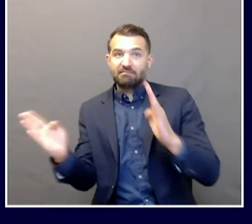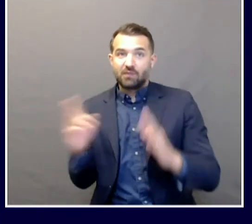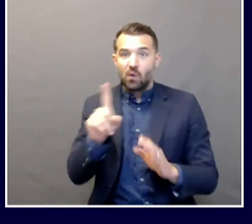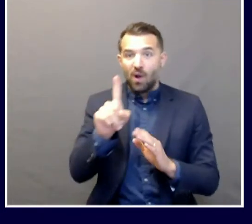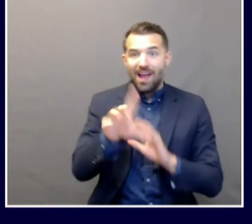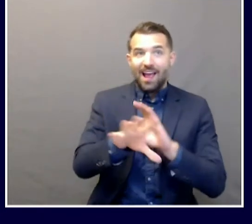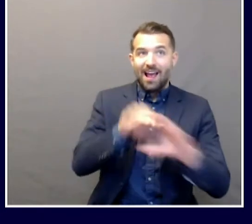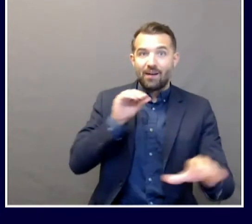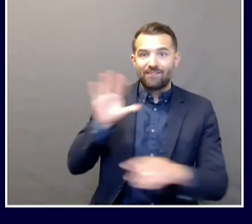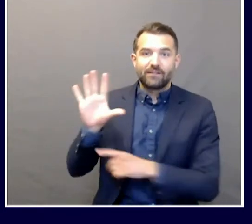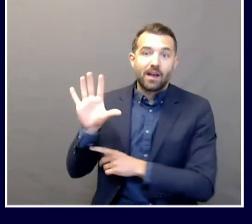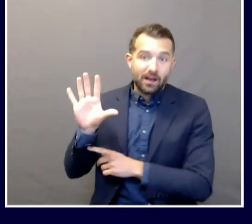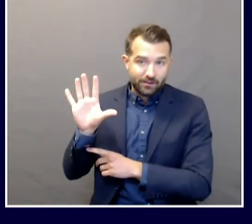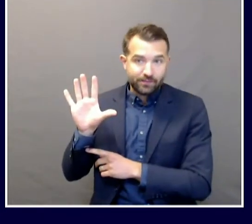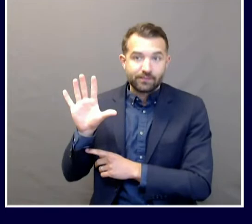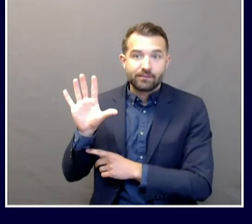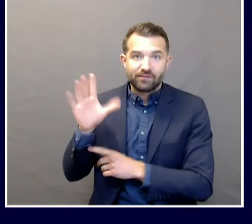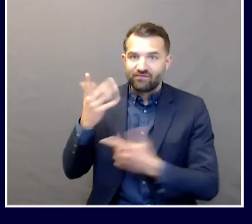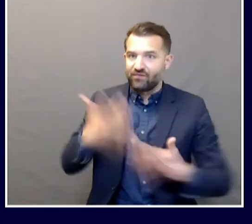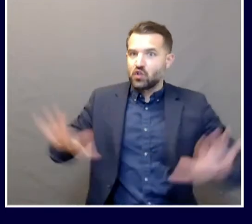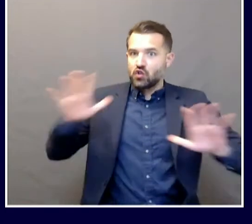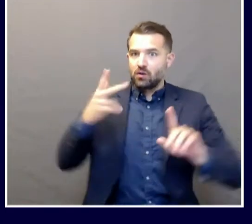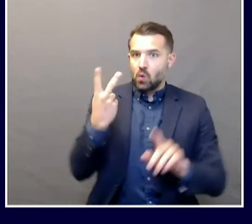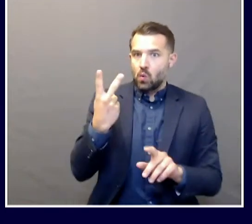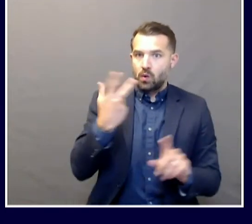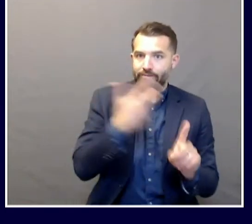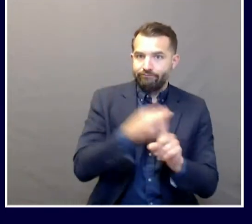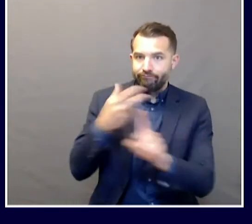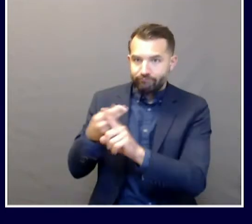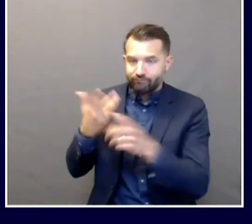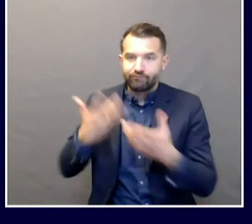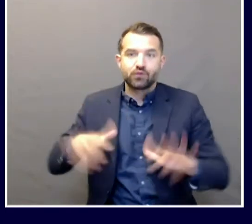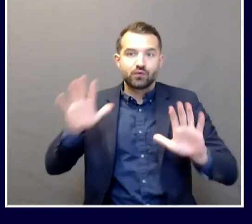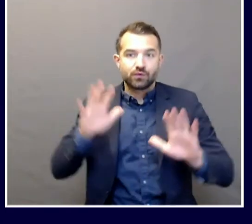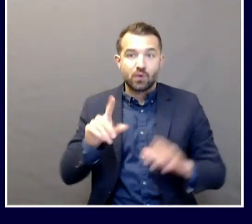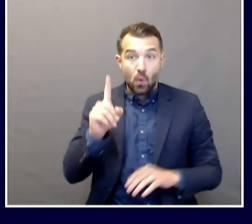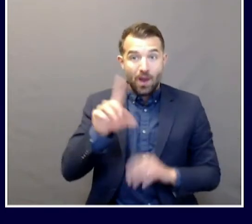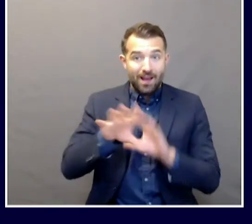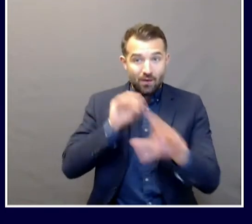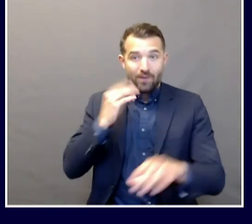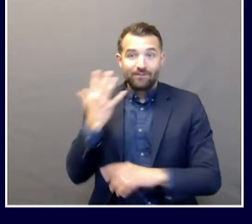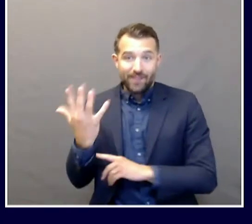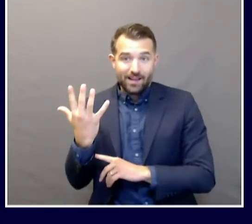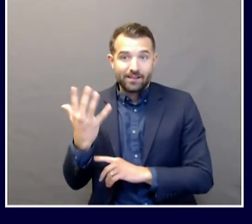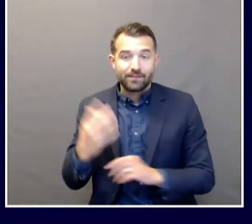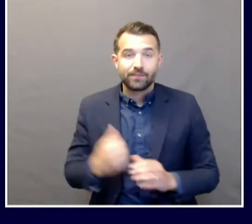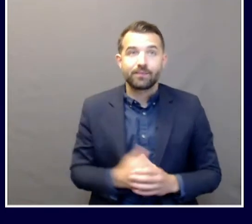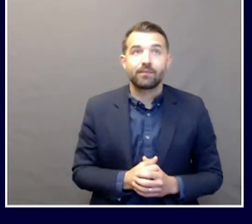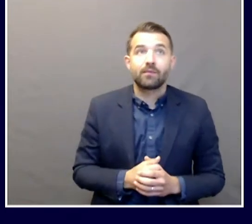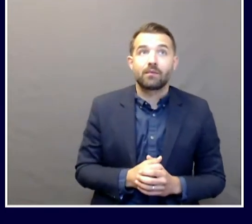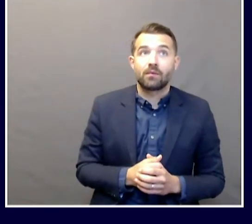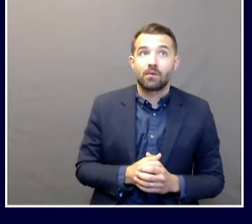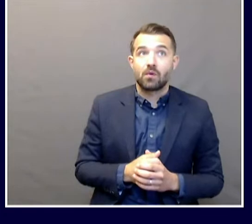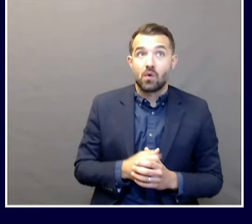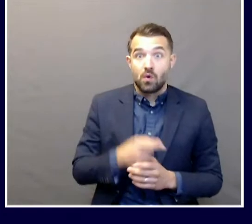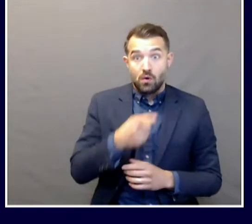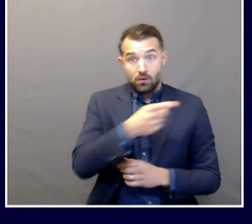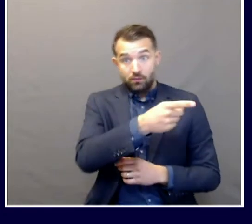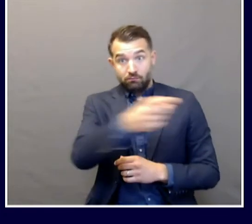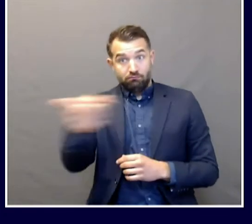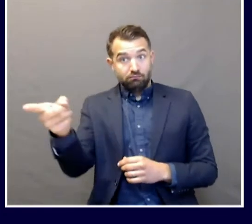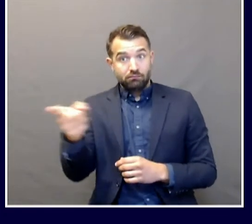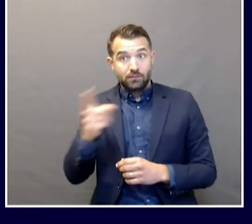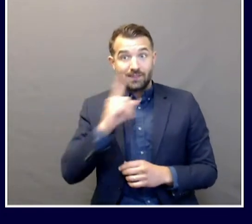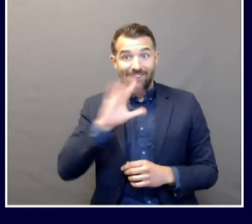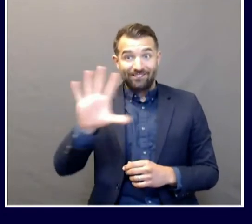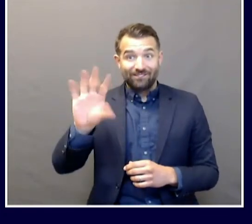that they need. So if you're on the younger side, in your 20s, 30s, 40s, and you are watching today, you're